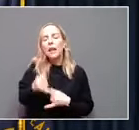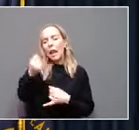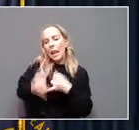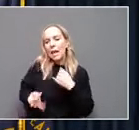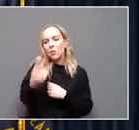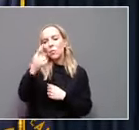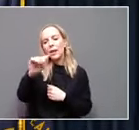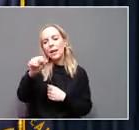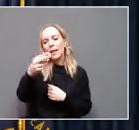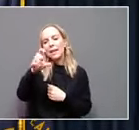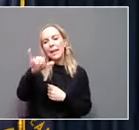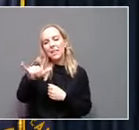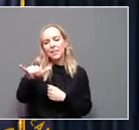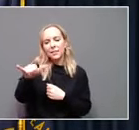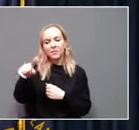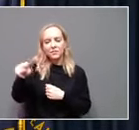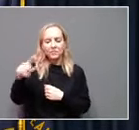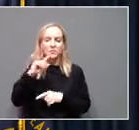Kirkland.